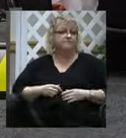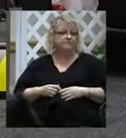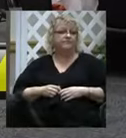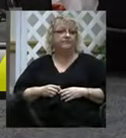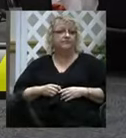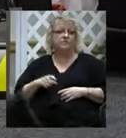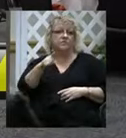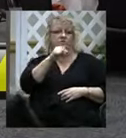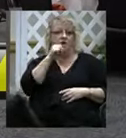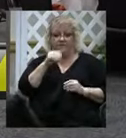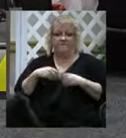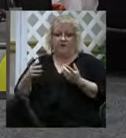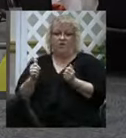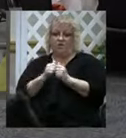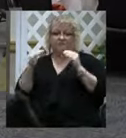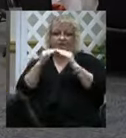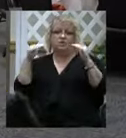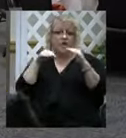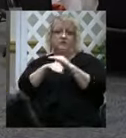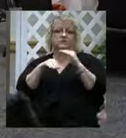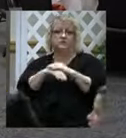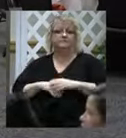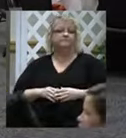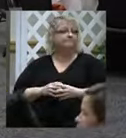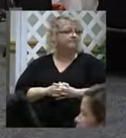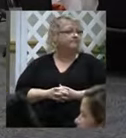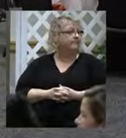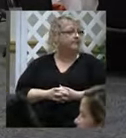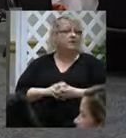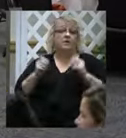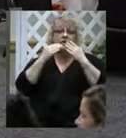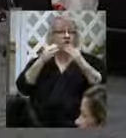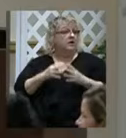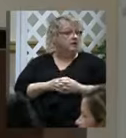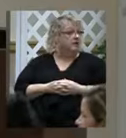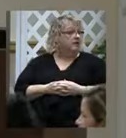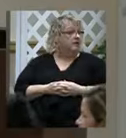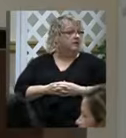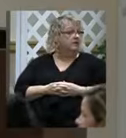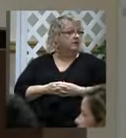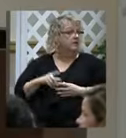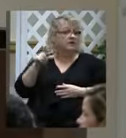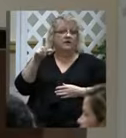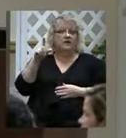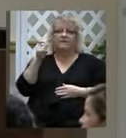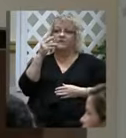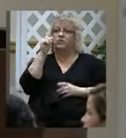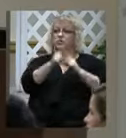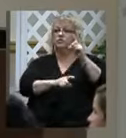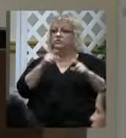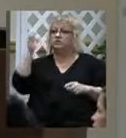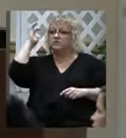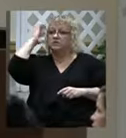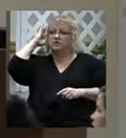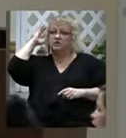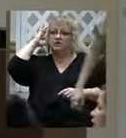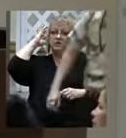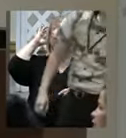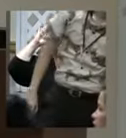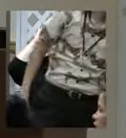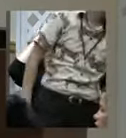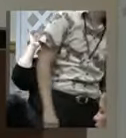Otherwise, you're not providing meaningful language access. Okay, thanks. Okay, so I have a couple questions for,